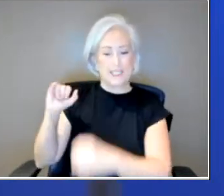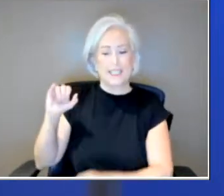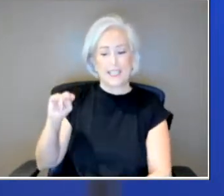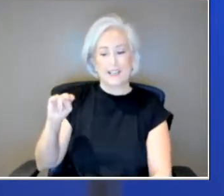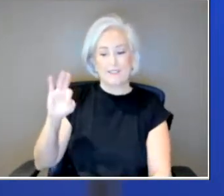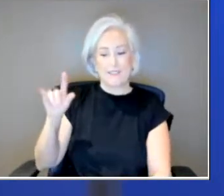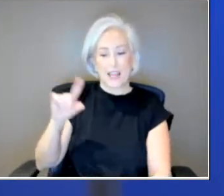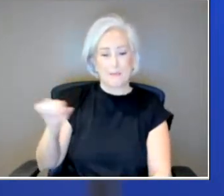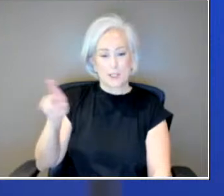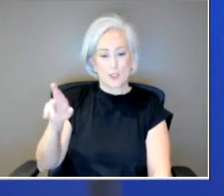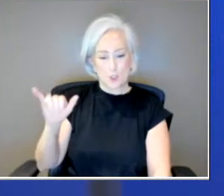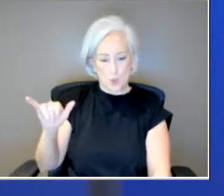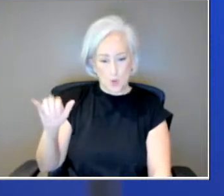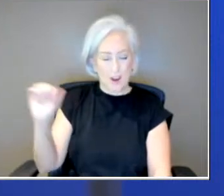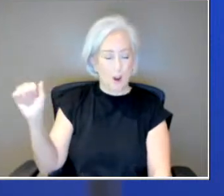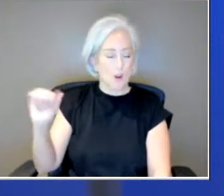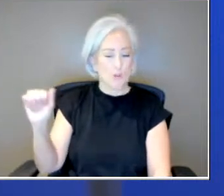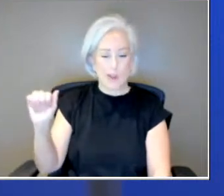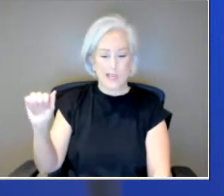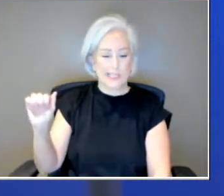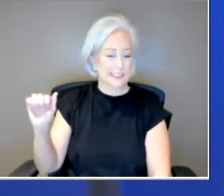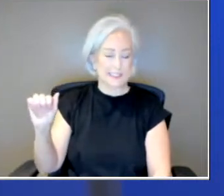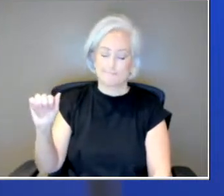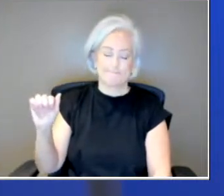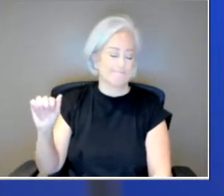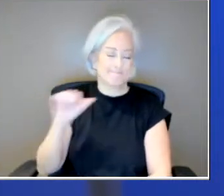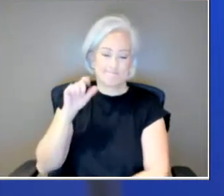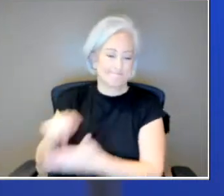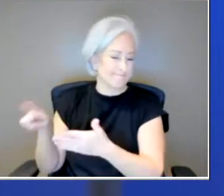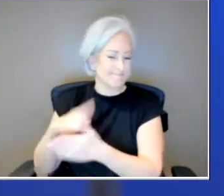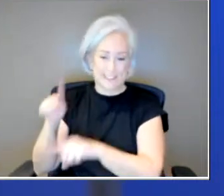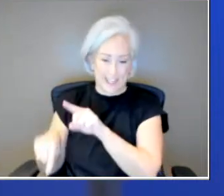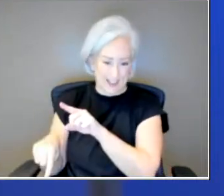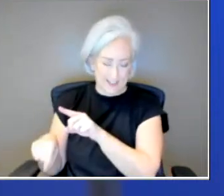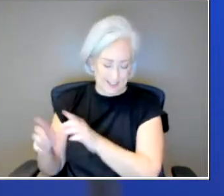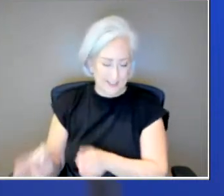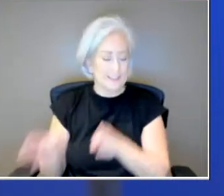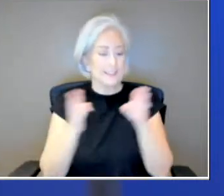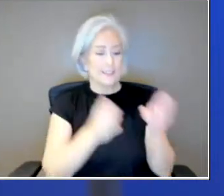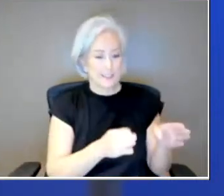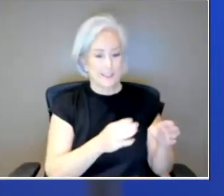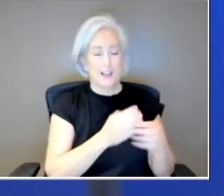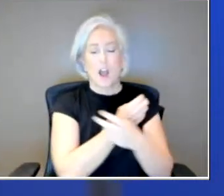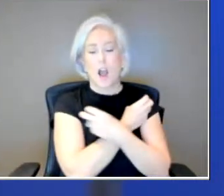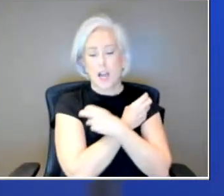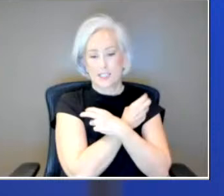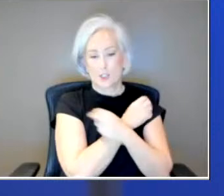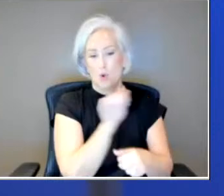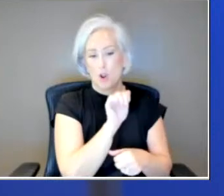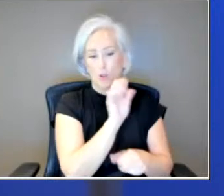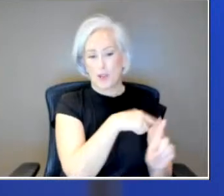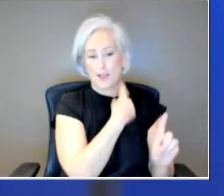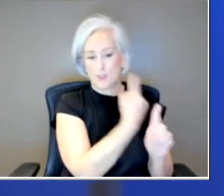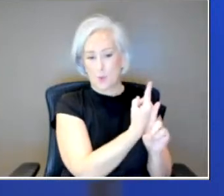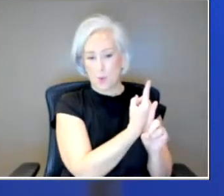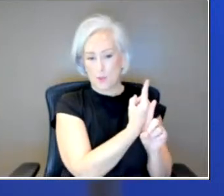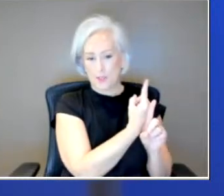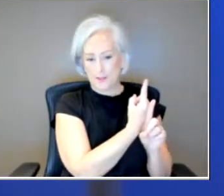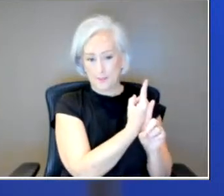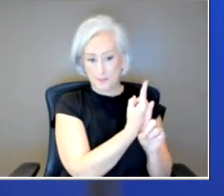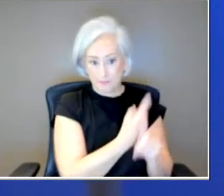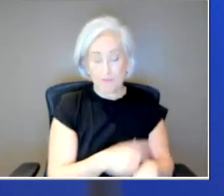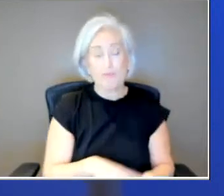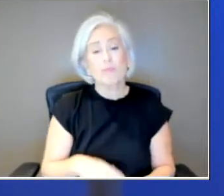an osteoarthritic knee pain is what this is specifically designed for right now. Now that is getting spread